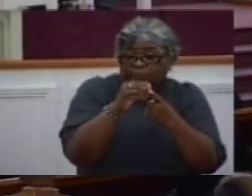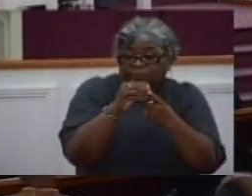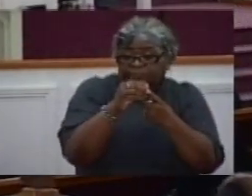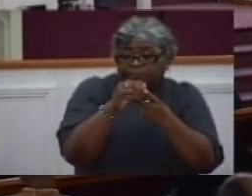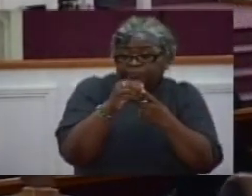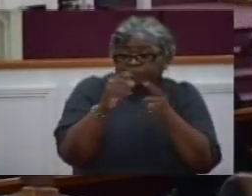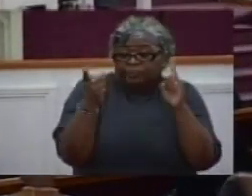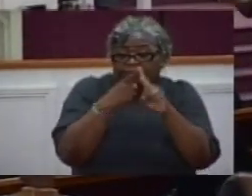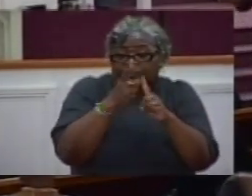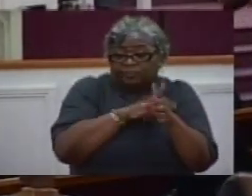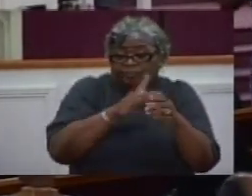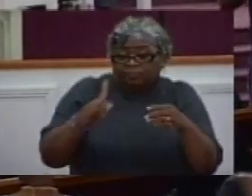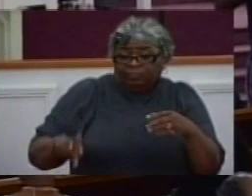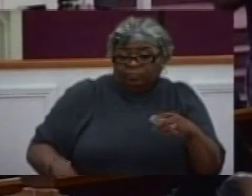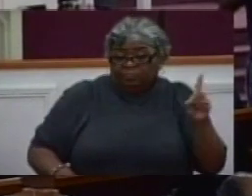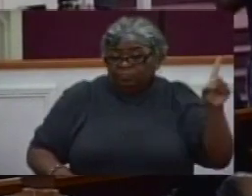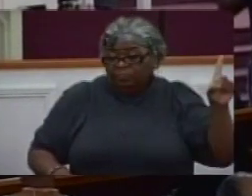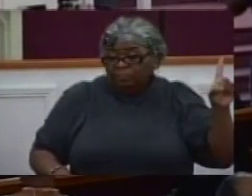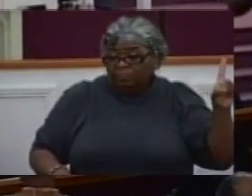King.